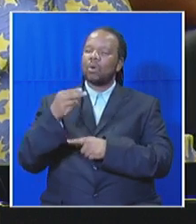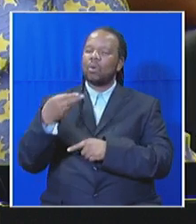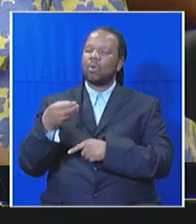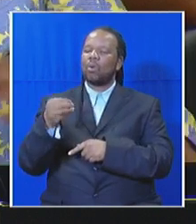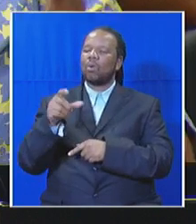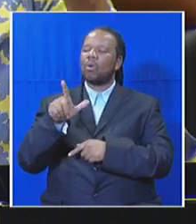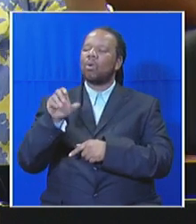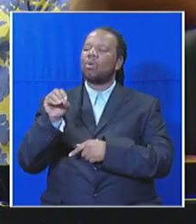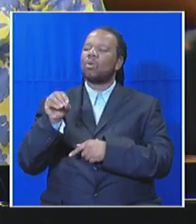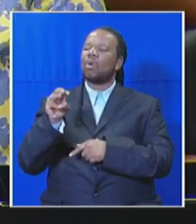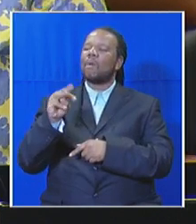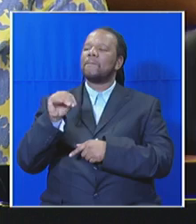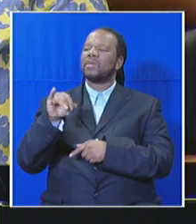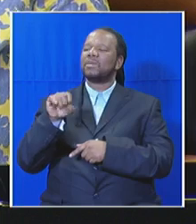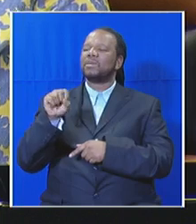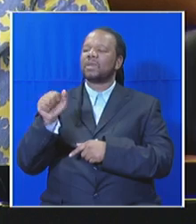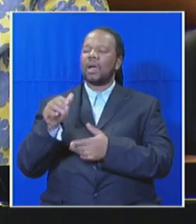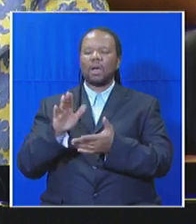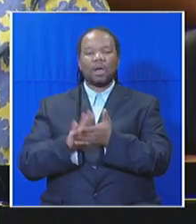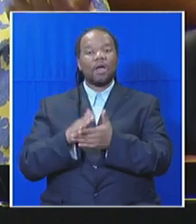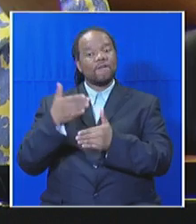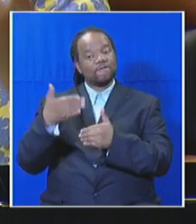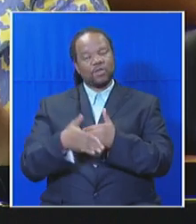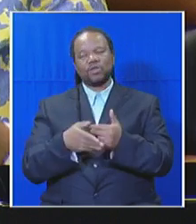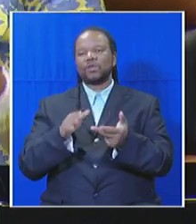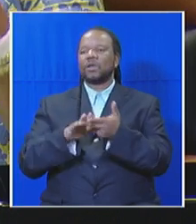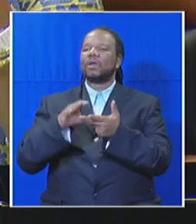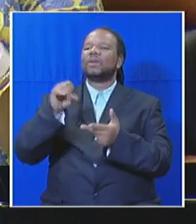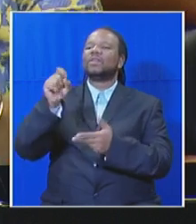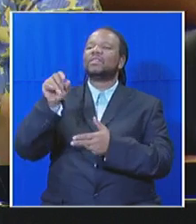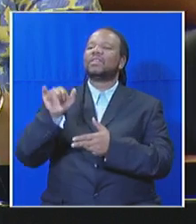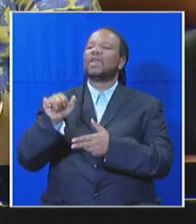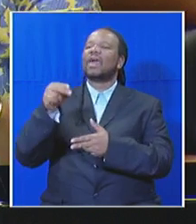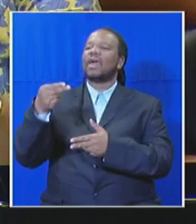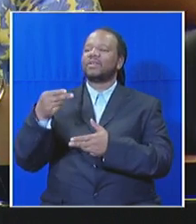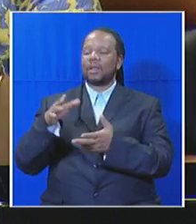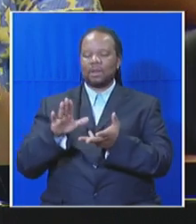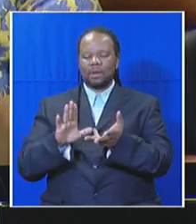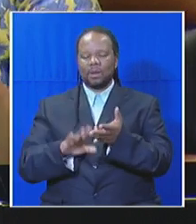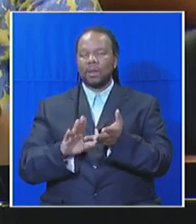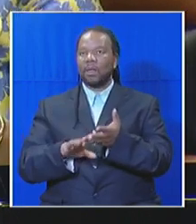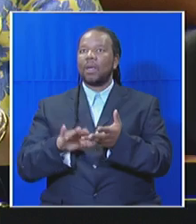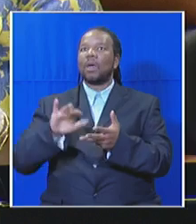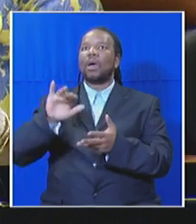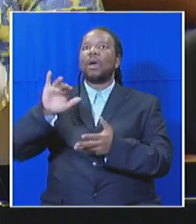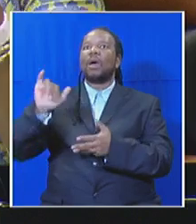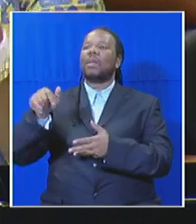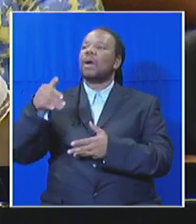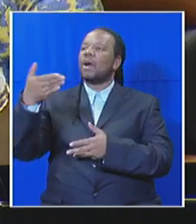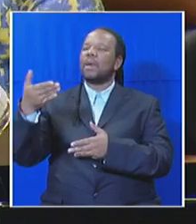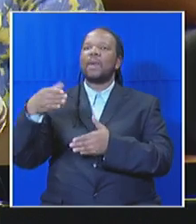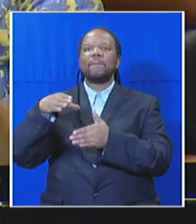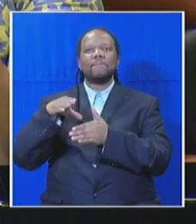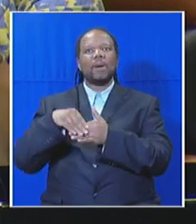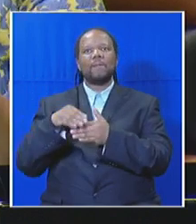after him, Speaker, it will since be the question Honorable time. Steenhuisen. After that, is an honorable member of the NFP. Speaker,